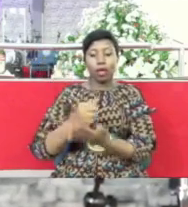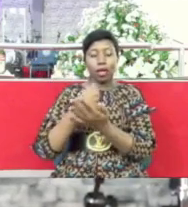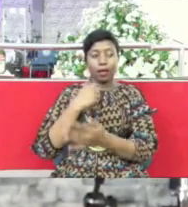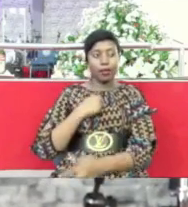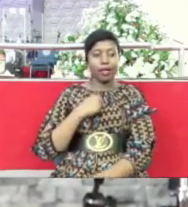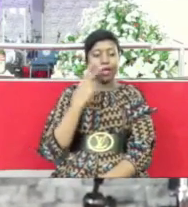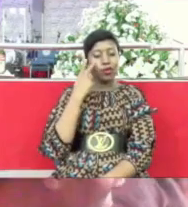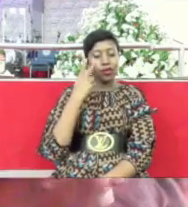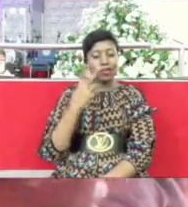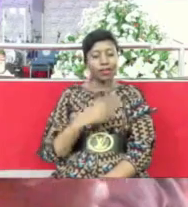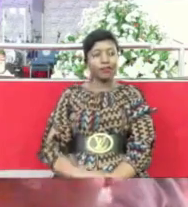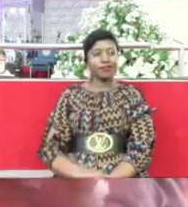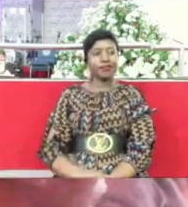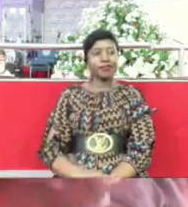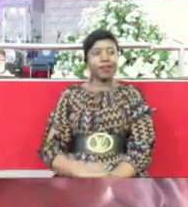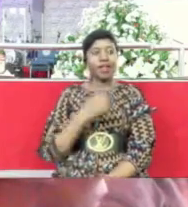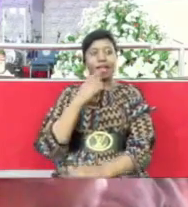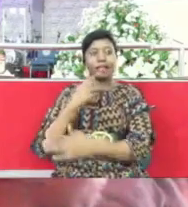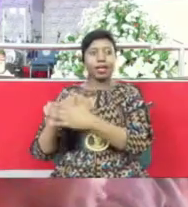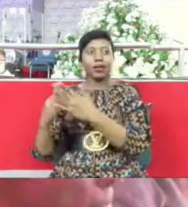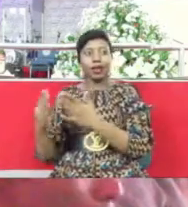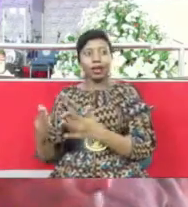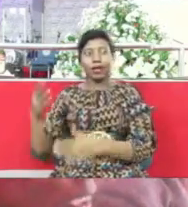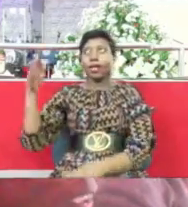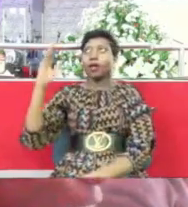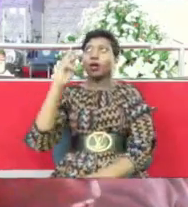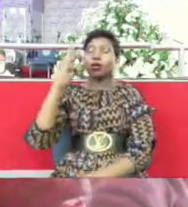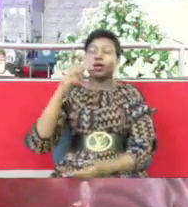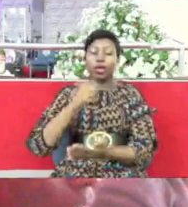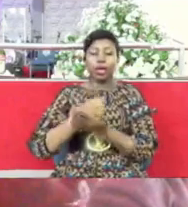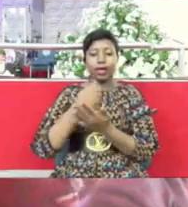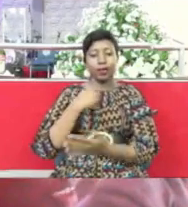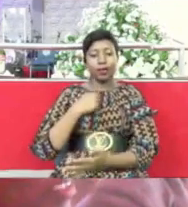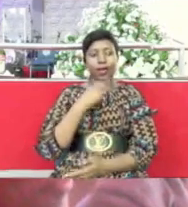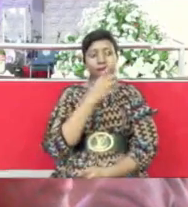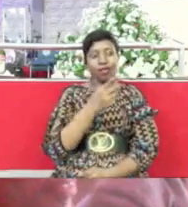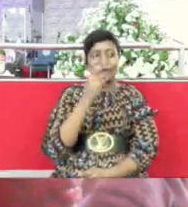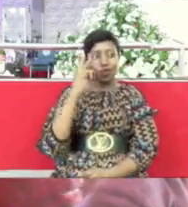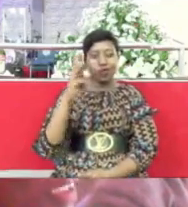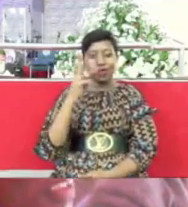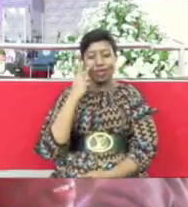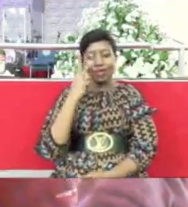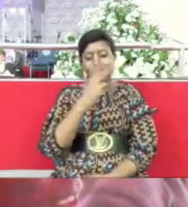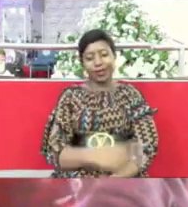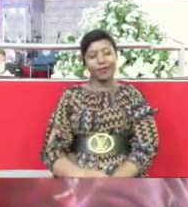mimi Mungu atanisaidia na utaona. The Lord will help me. You're going to see. the Holy One